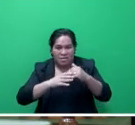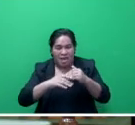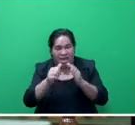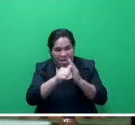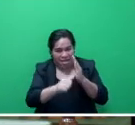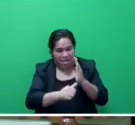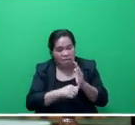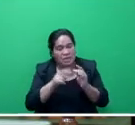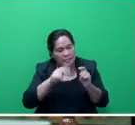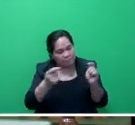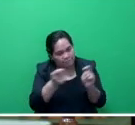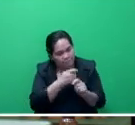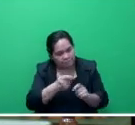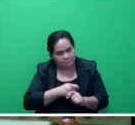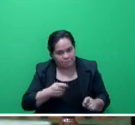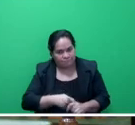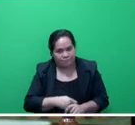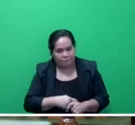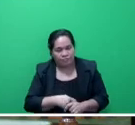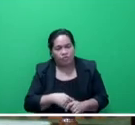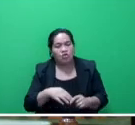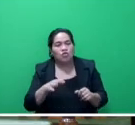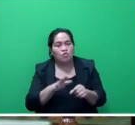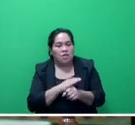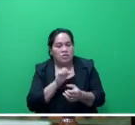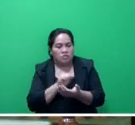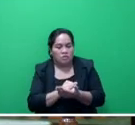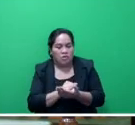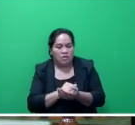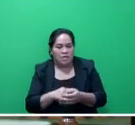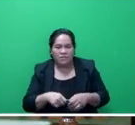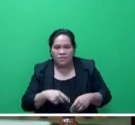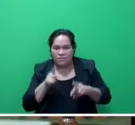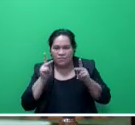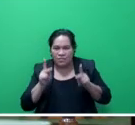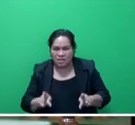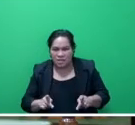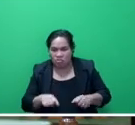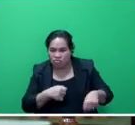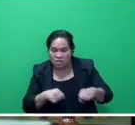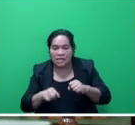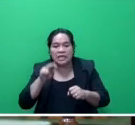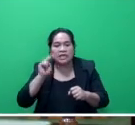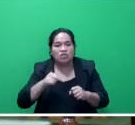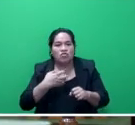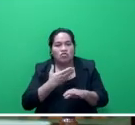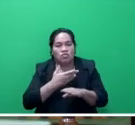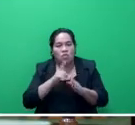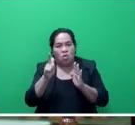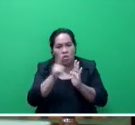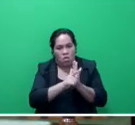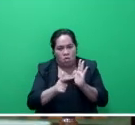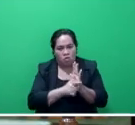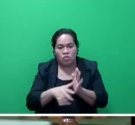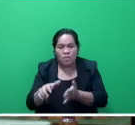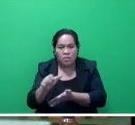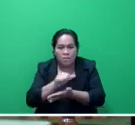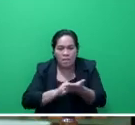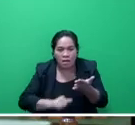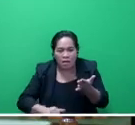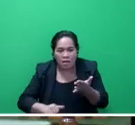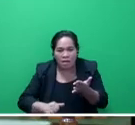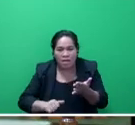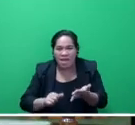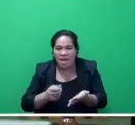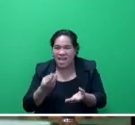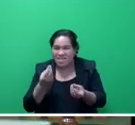increases transparency by mandating a fiscal strategy, and introduces new legal requirements for procurement and cash management.